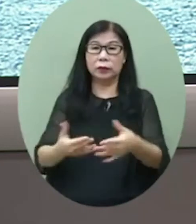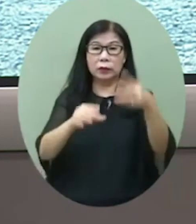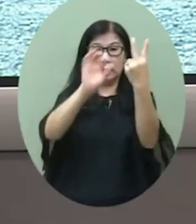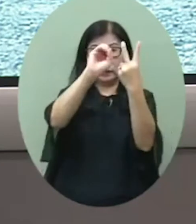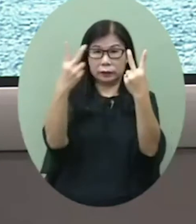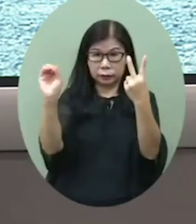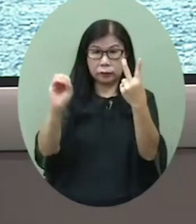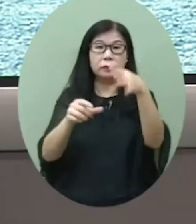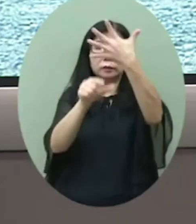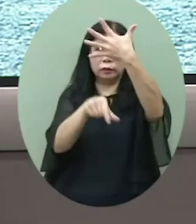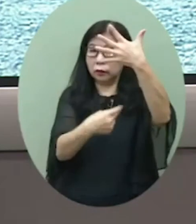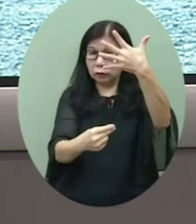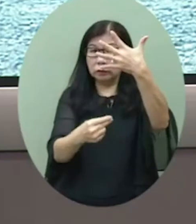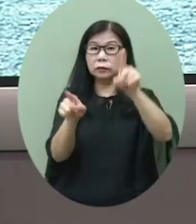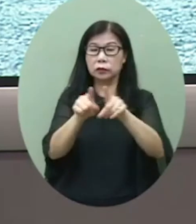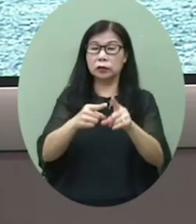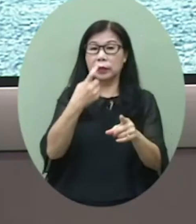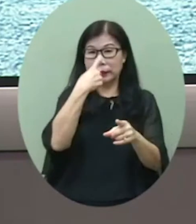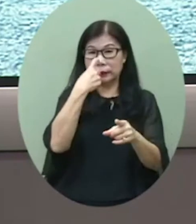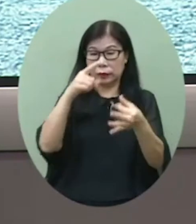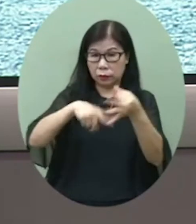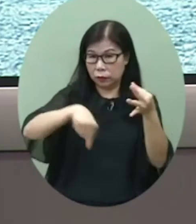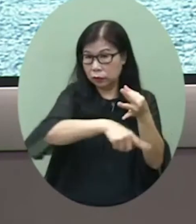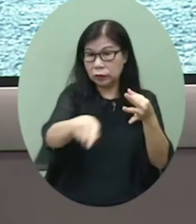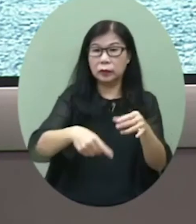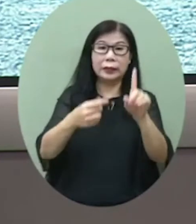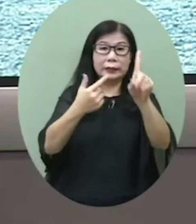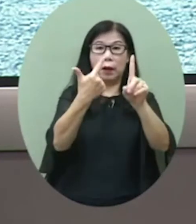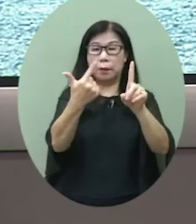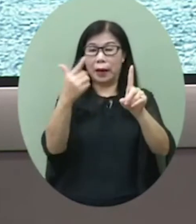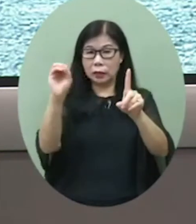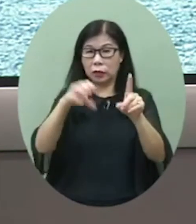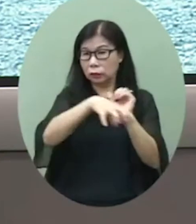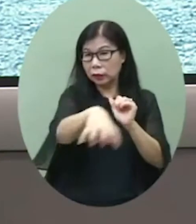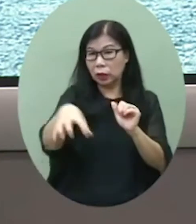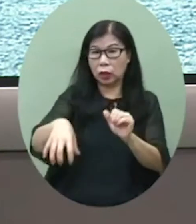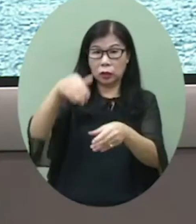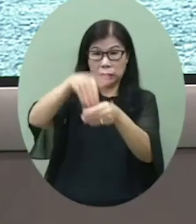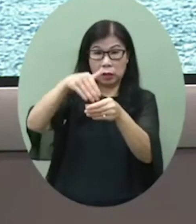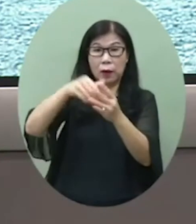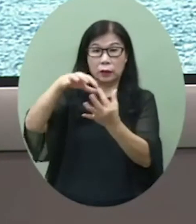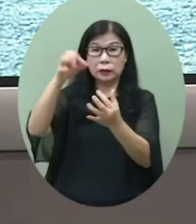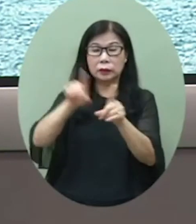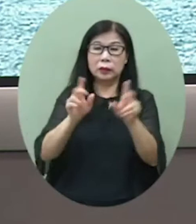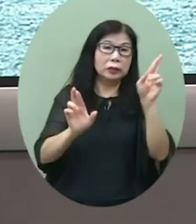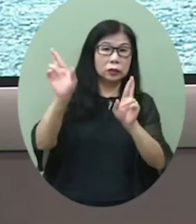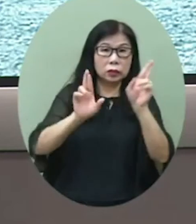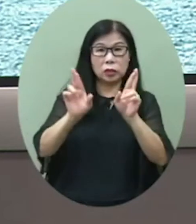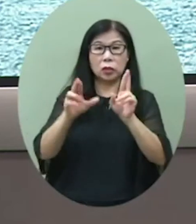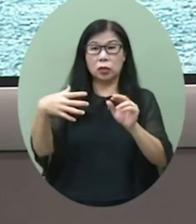coronavirus bill that includes postponing an election. Now, on the 7th of May